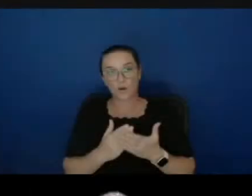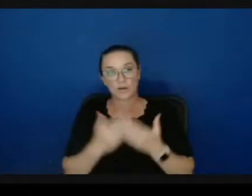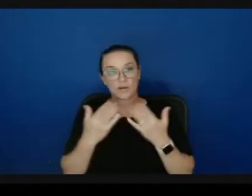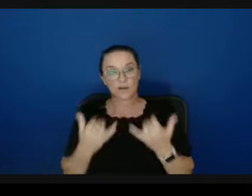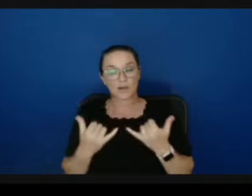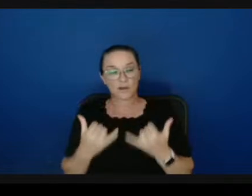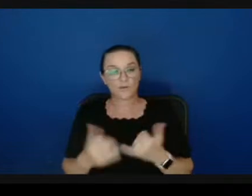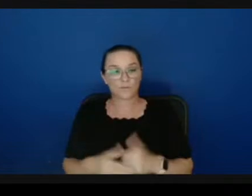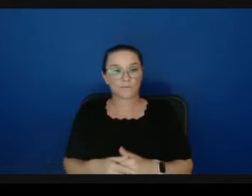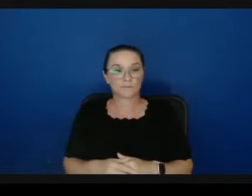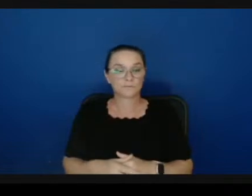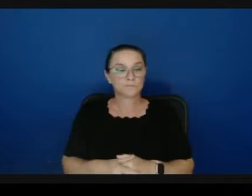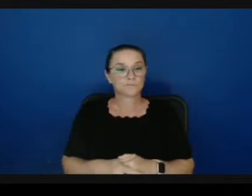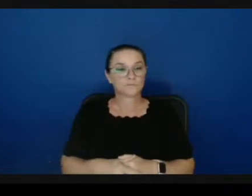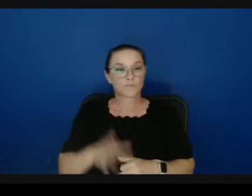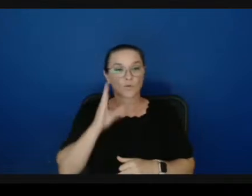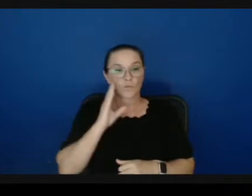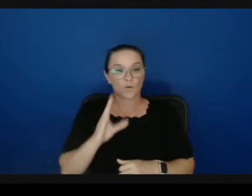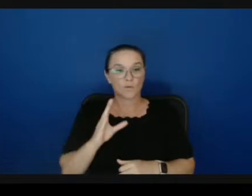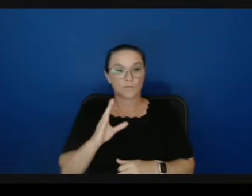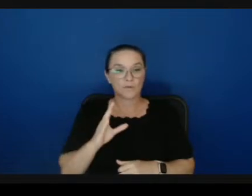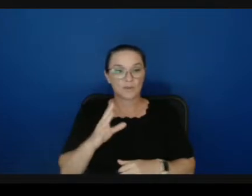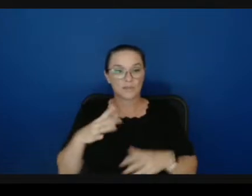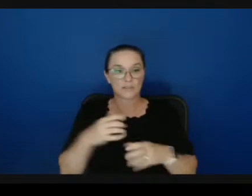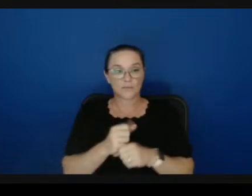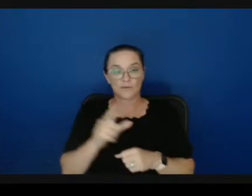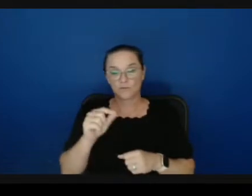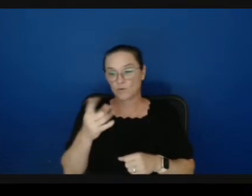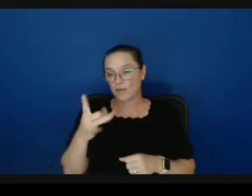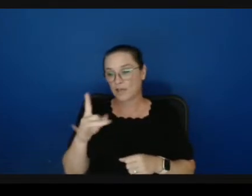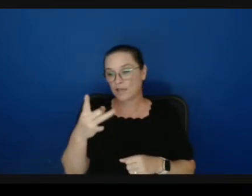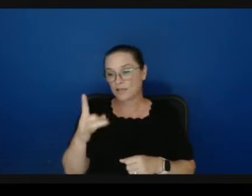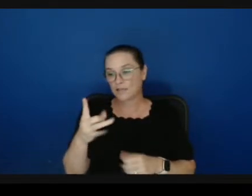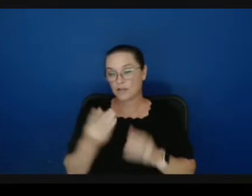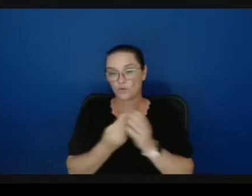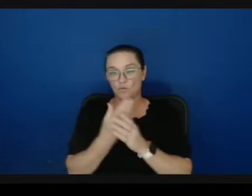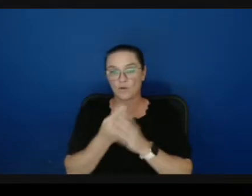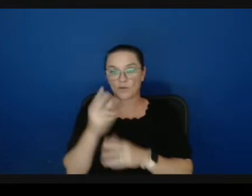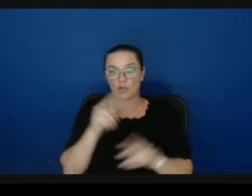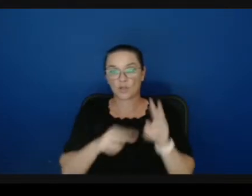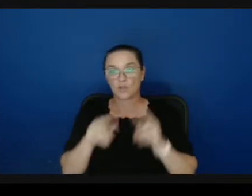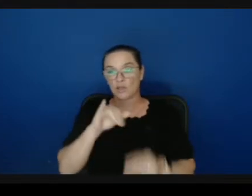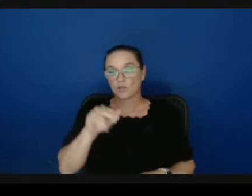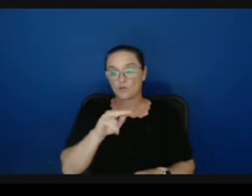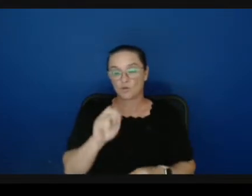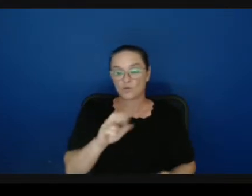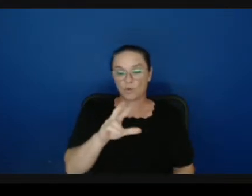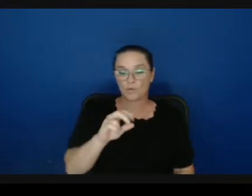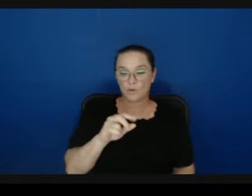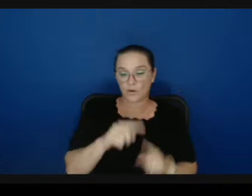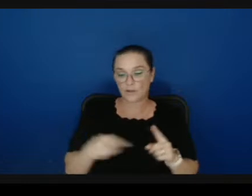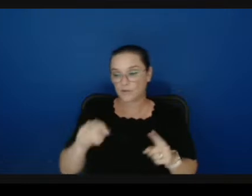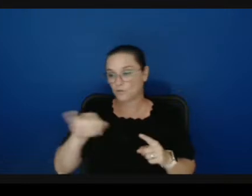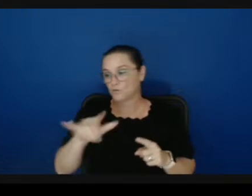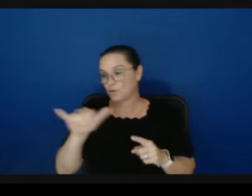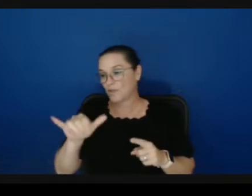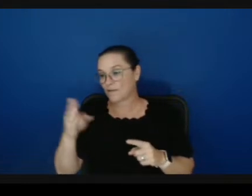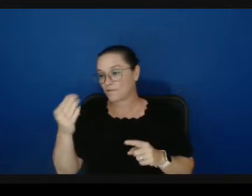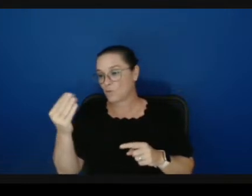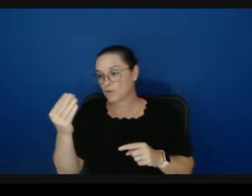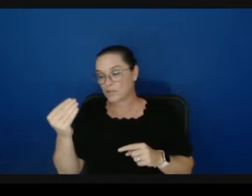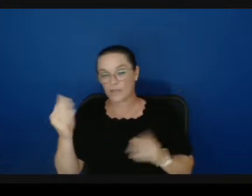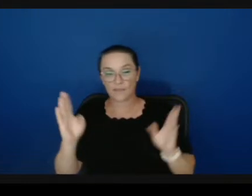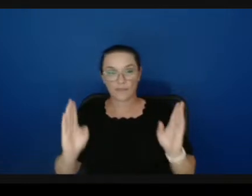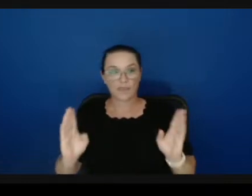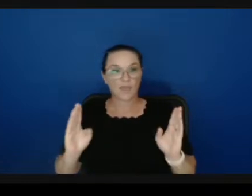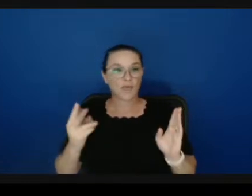the rehash of the 2018 eruption, looking at June 30th through July 14th, the 2 weeks there that the